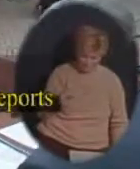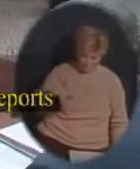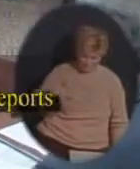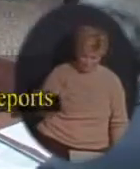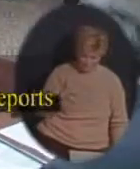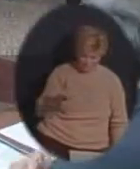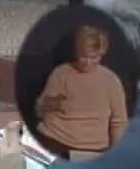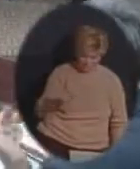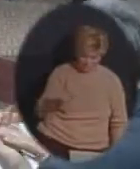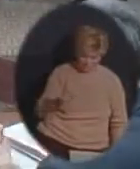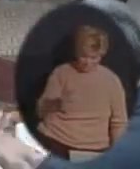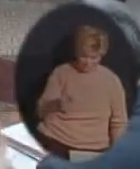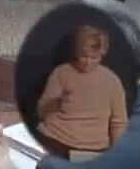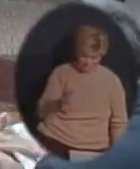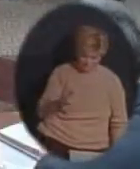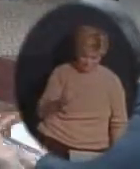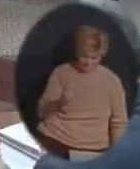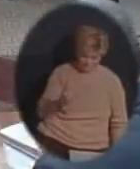congratulate our graduates.